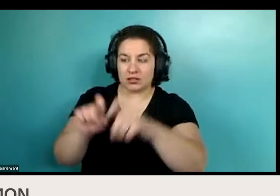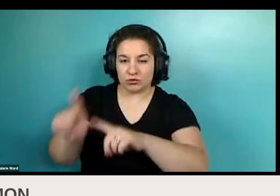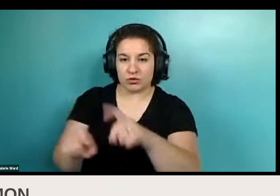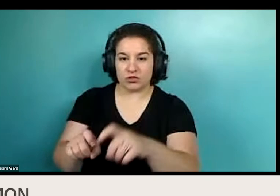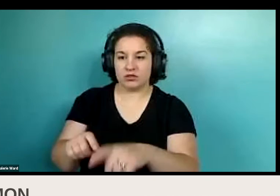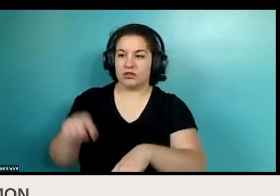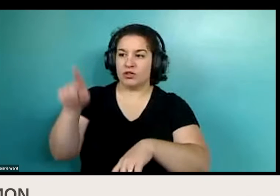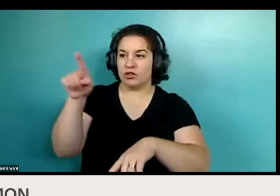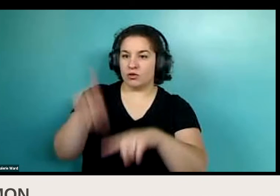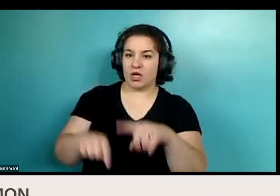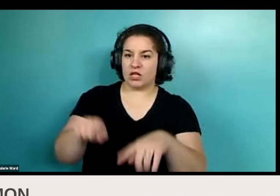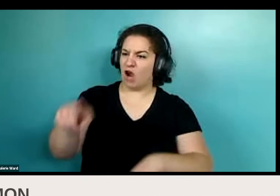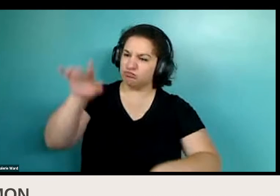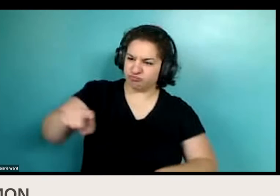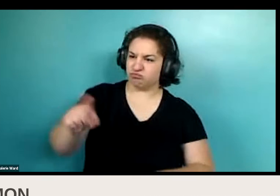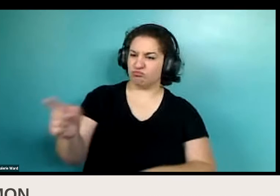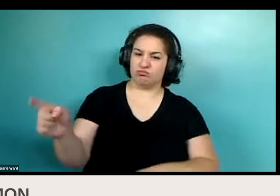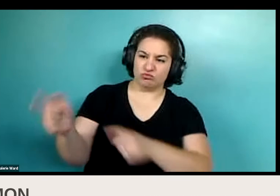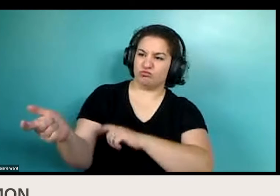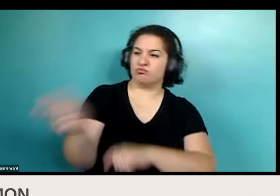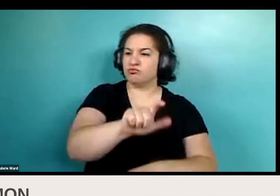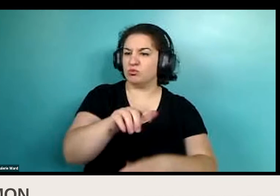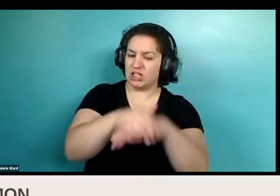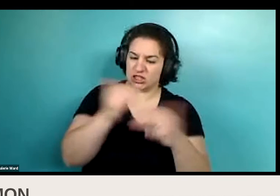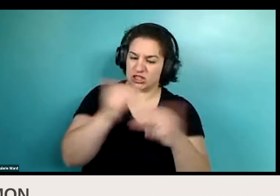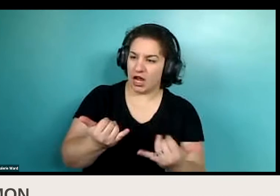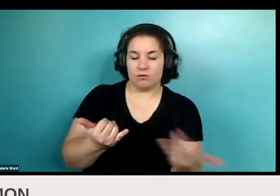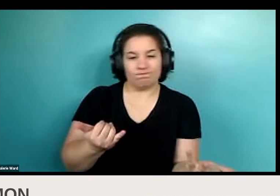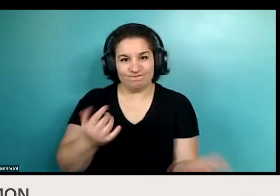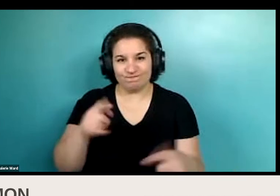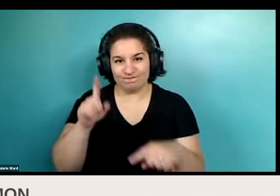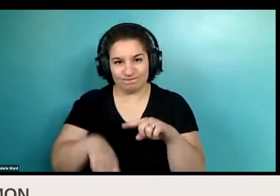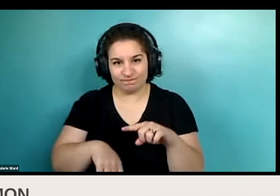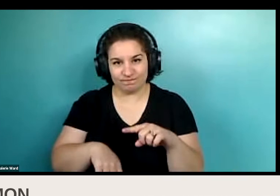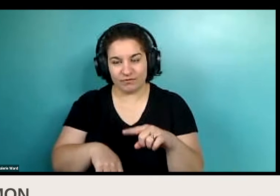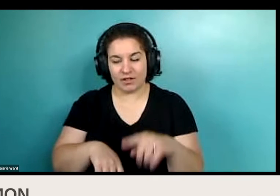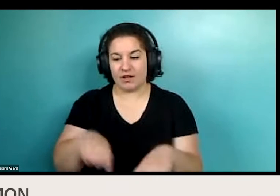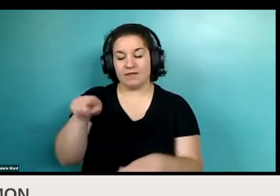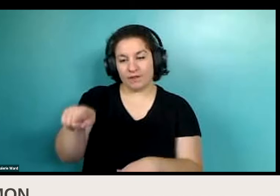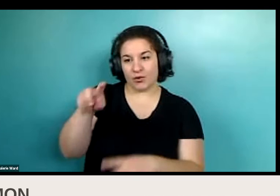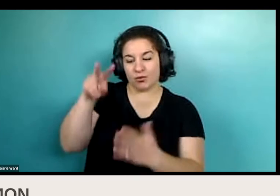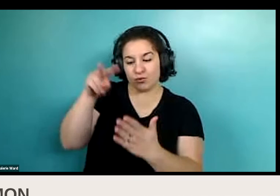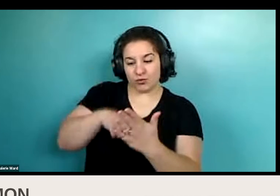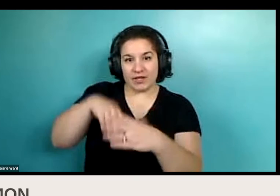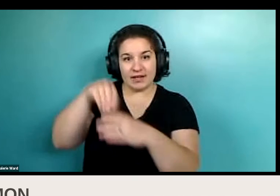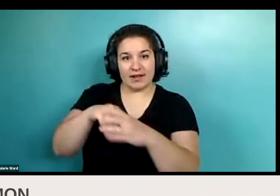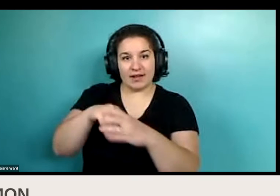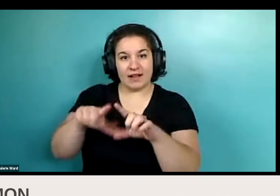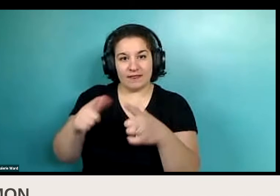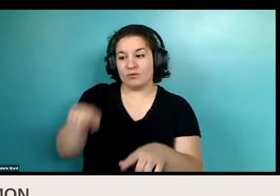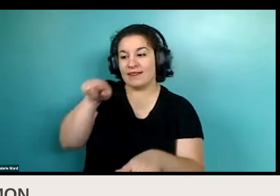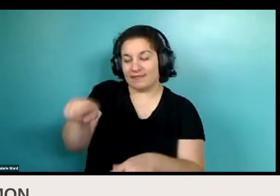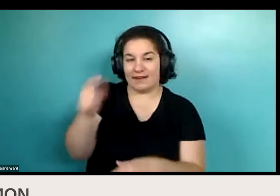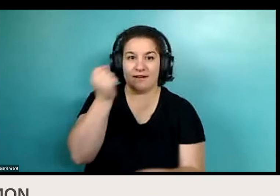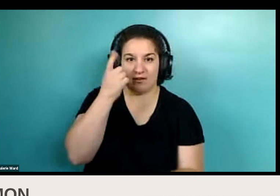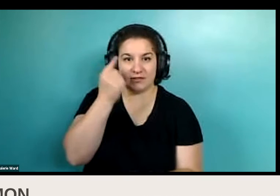they have to switch their computer back to something you can read. They're reading in a language that they understand better because they're